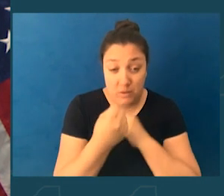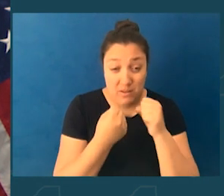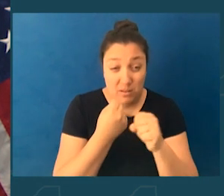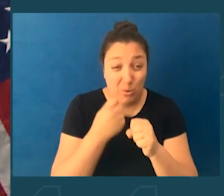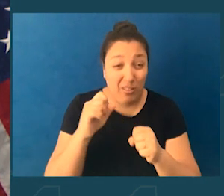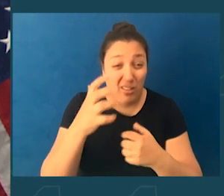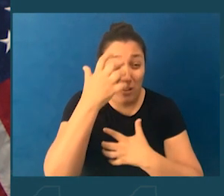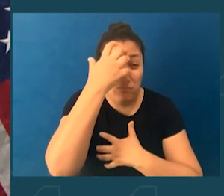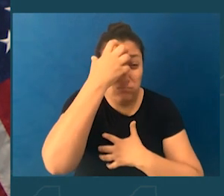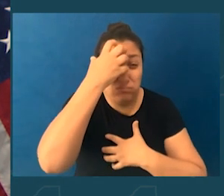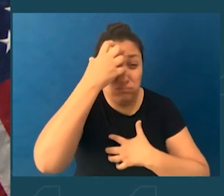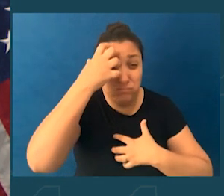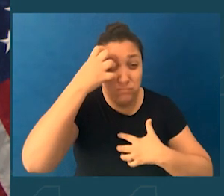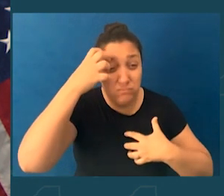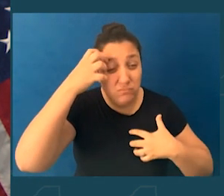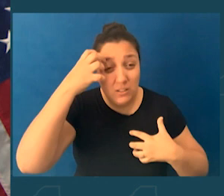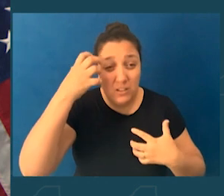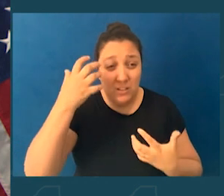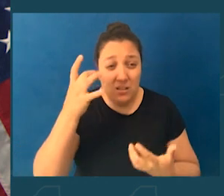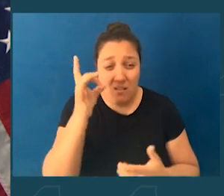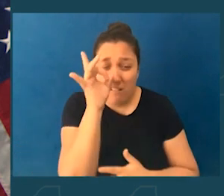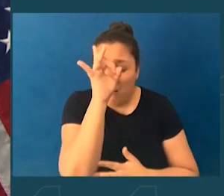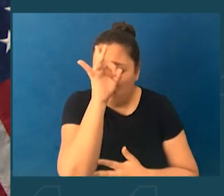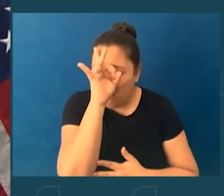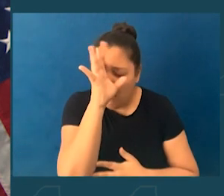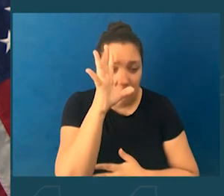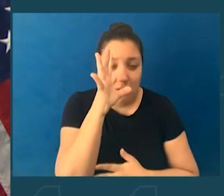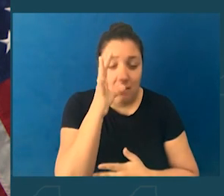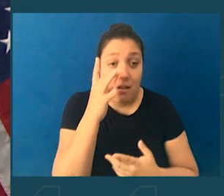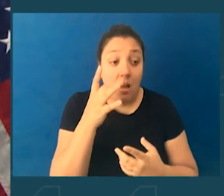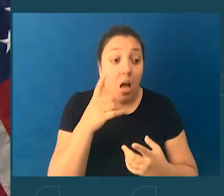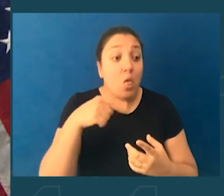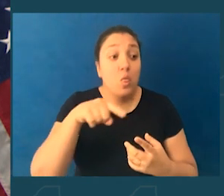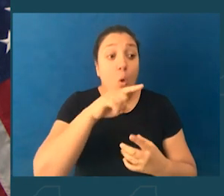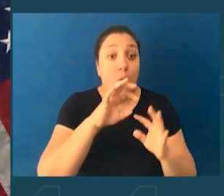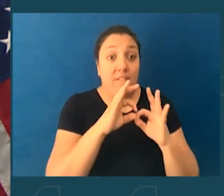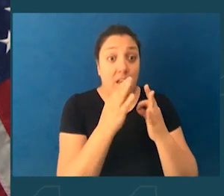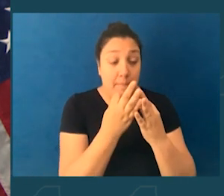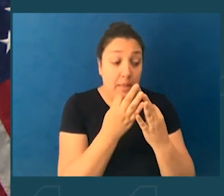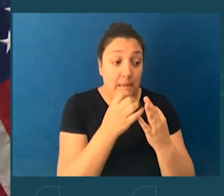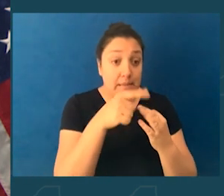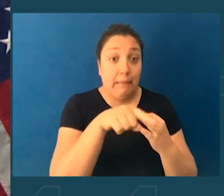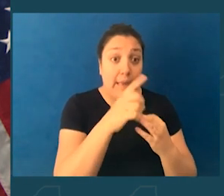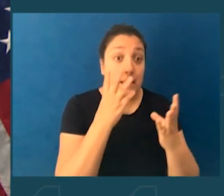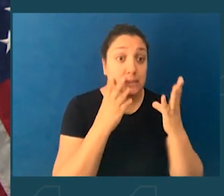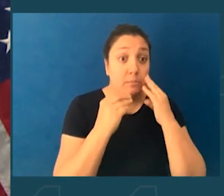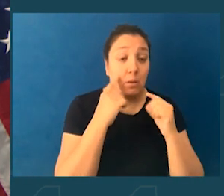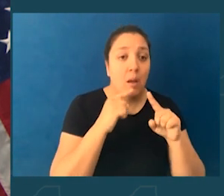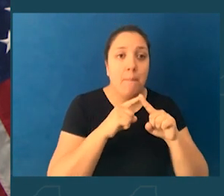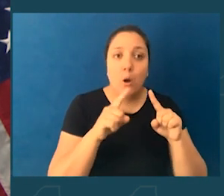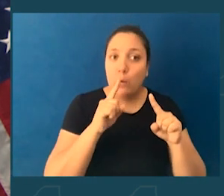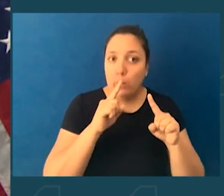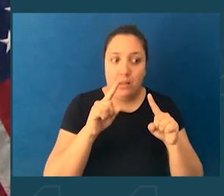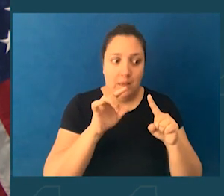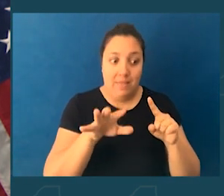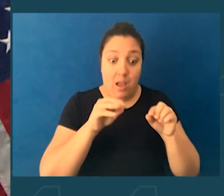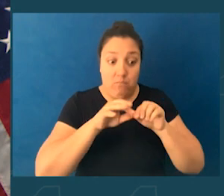immediate families, but that trauma had a ripple effect. It just sort of penetrated this community, and it gave us a sense of